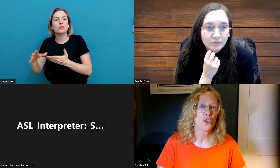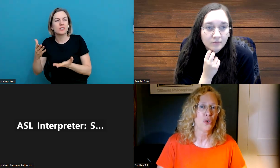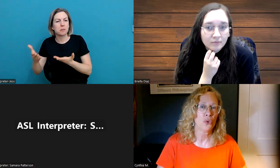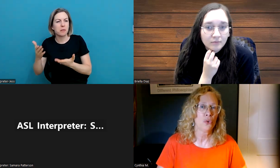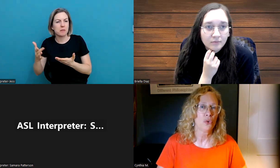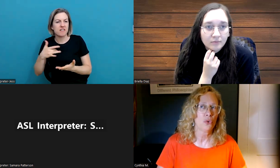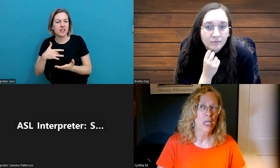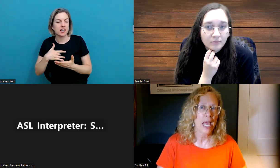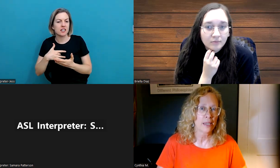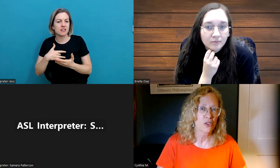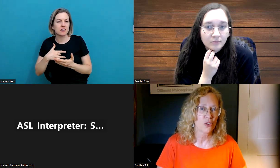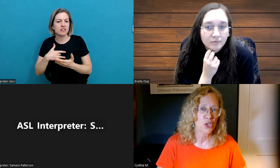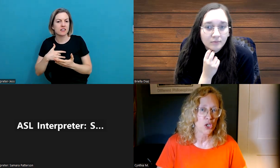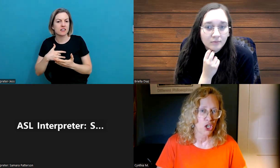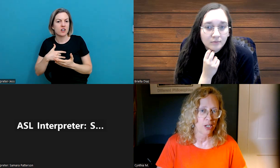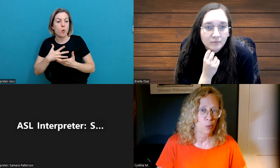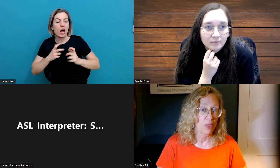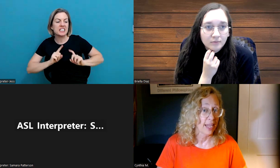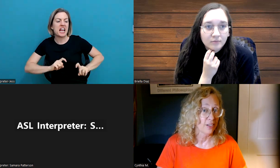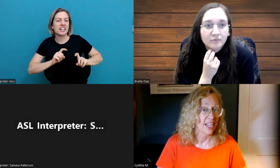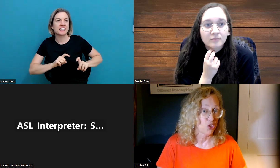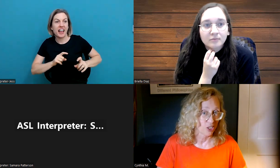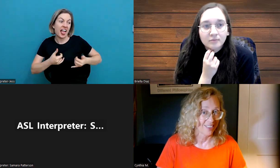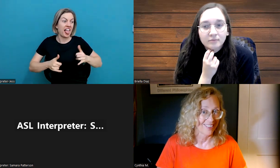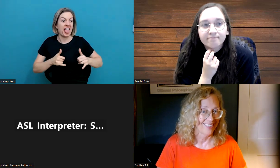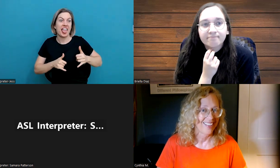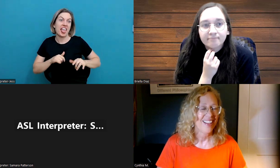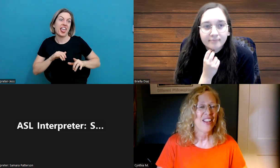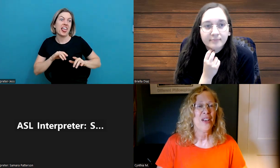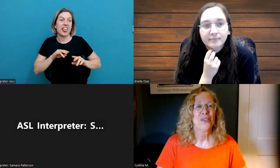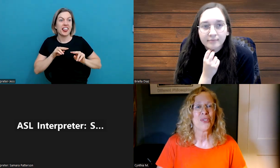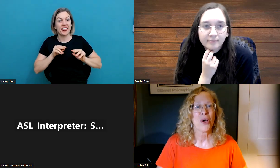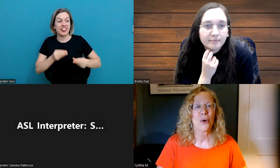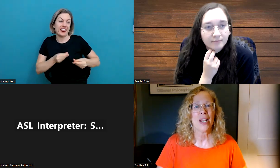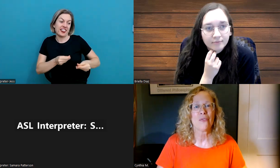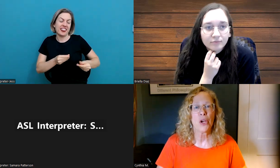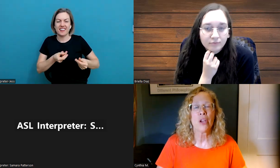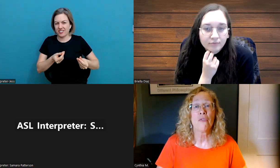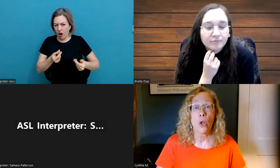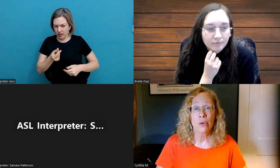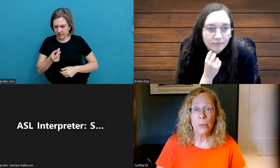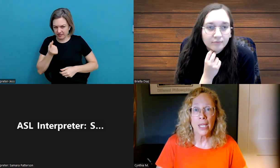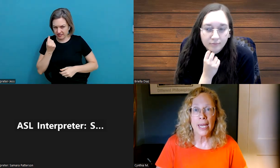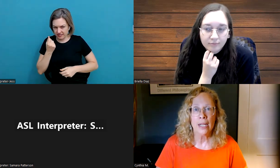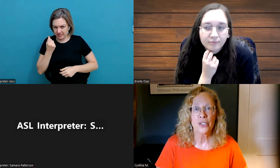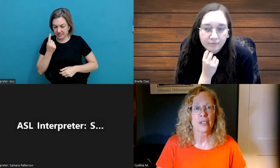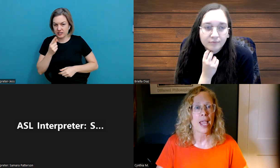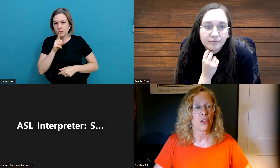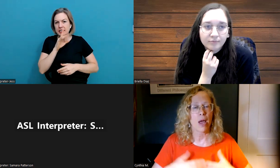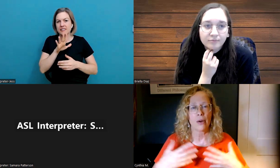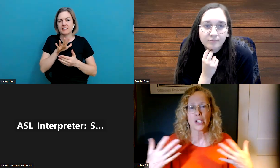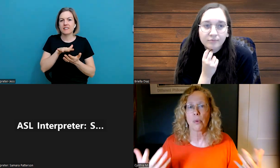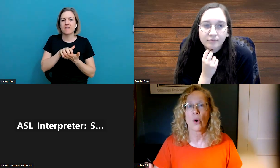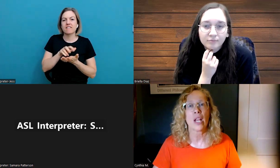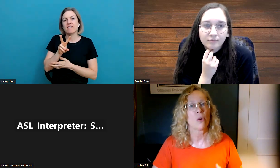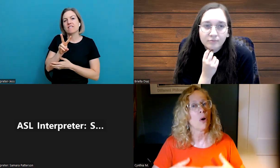want to test the dog with things they shouldn't. So it's a very vulnerable age. It's like they're